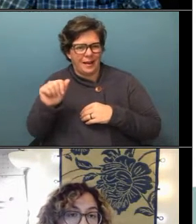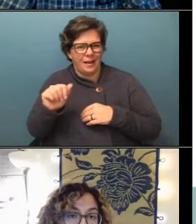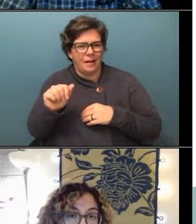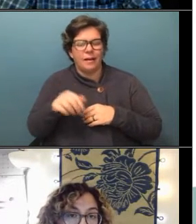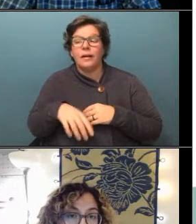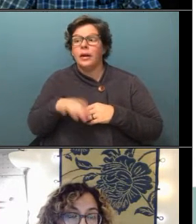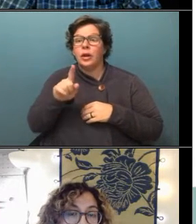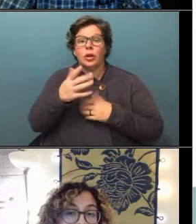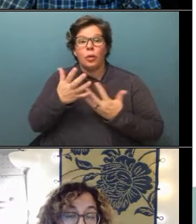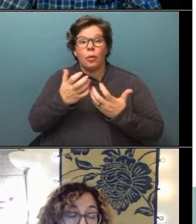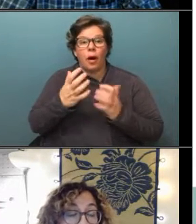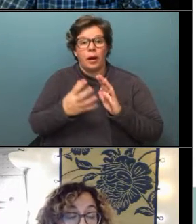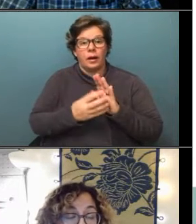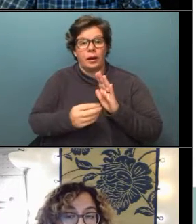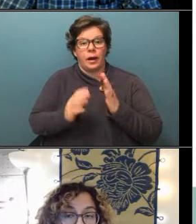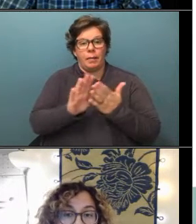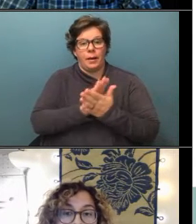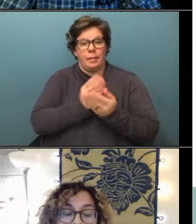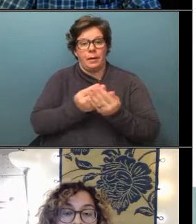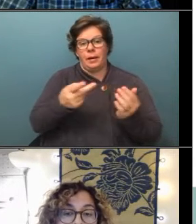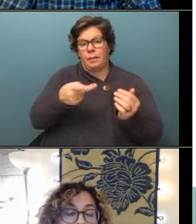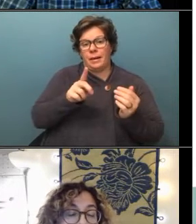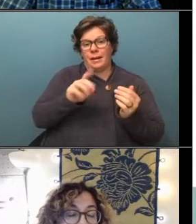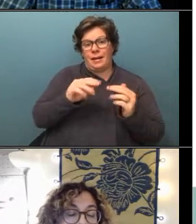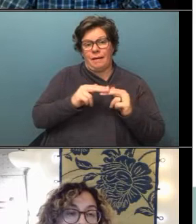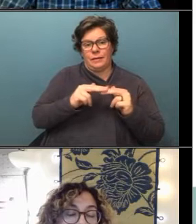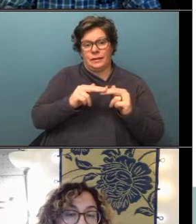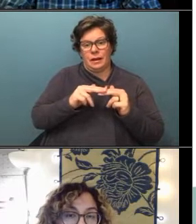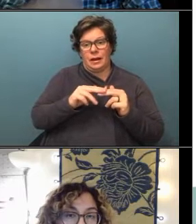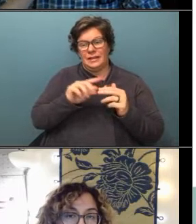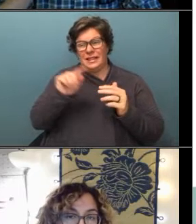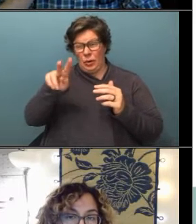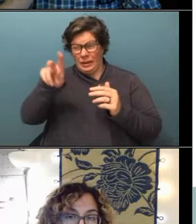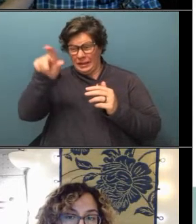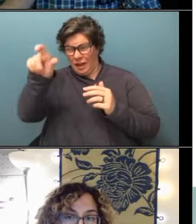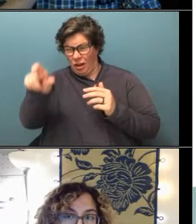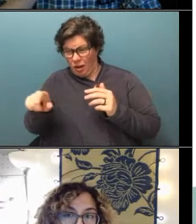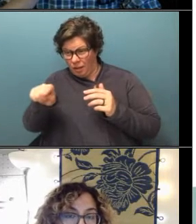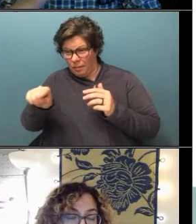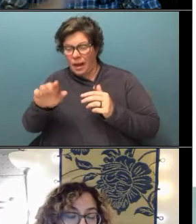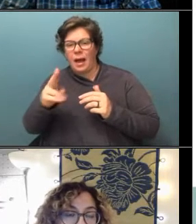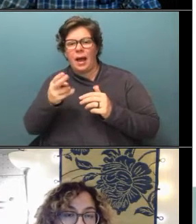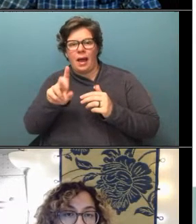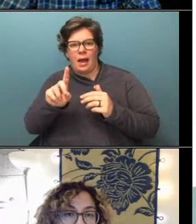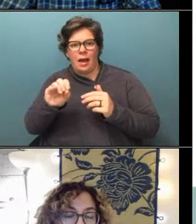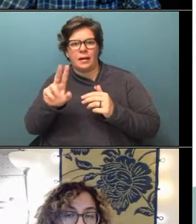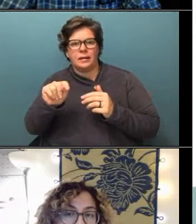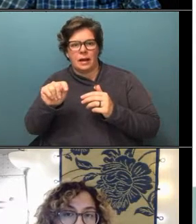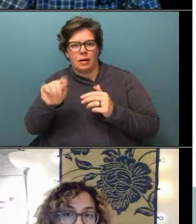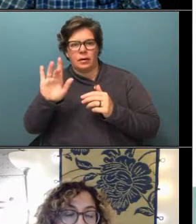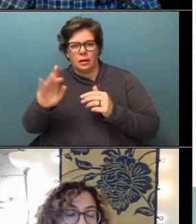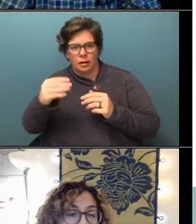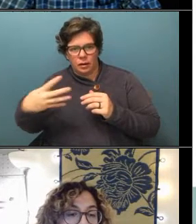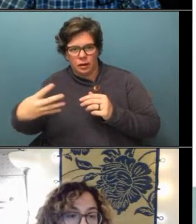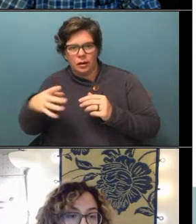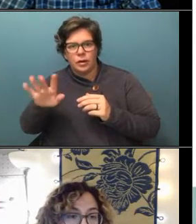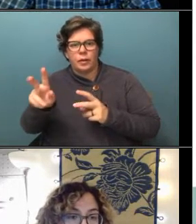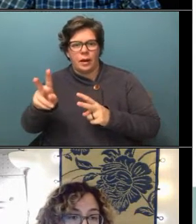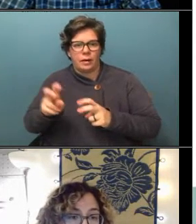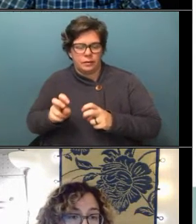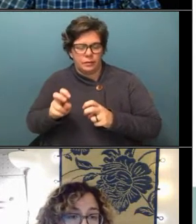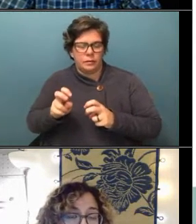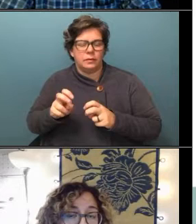copy of the handout of the PDF slides, that'll be under the handouts drop-down box, also again within the